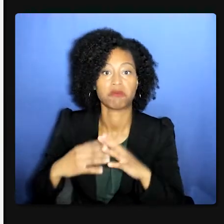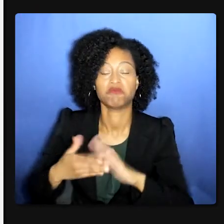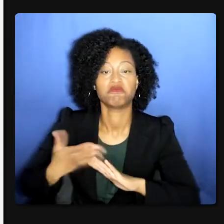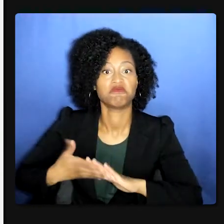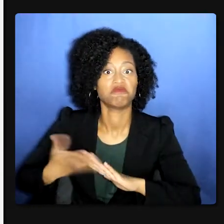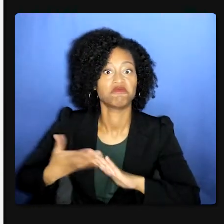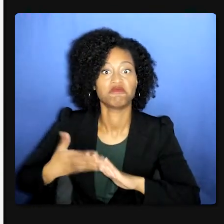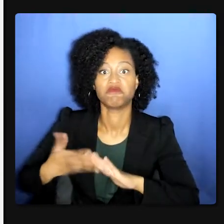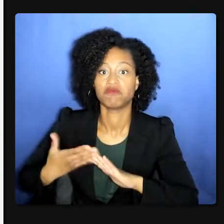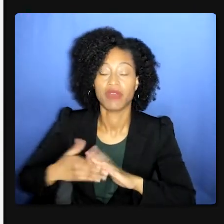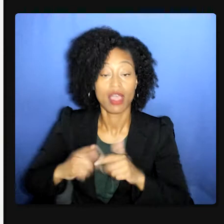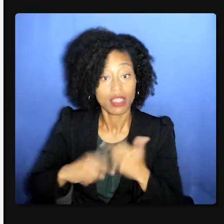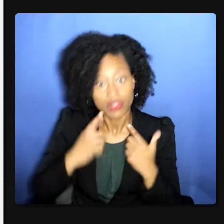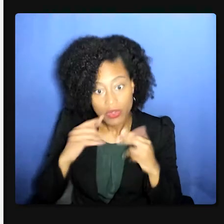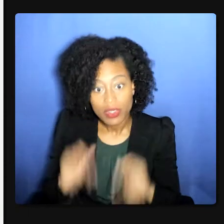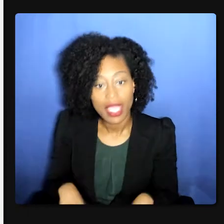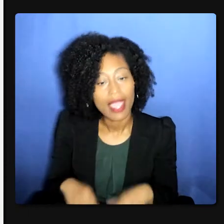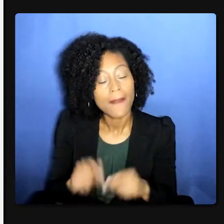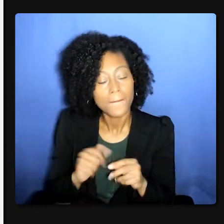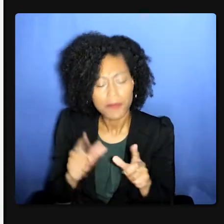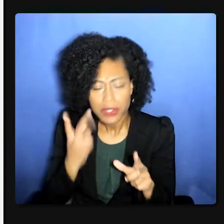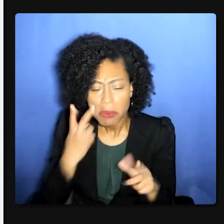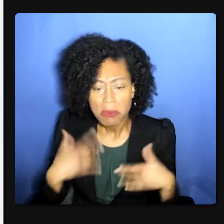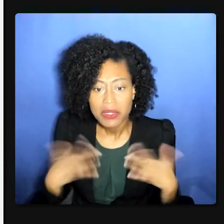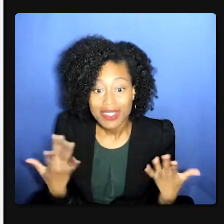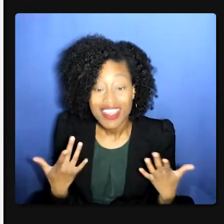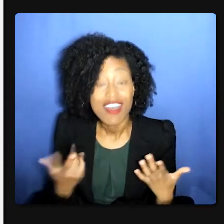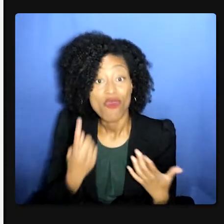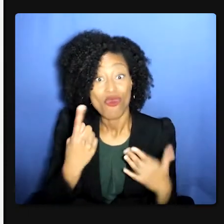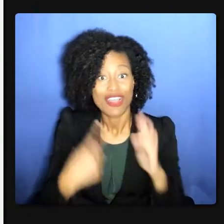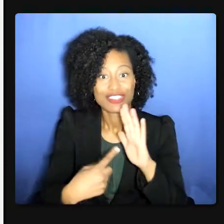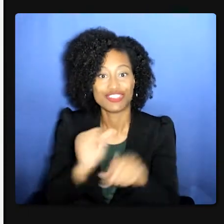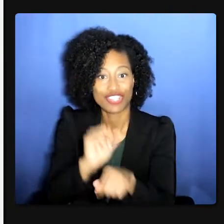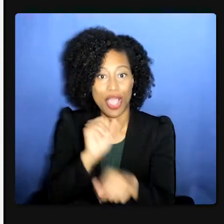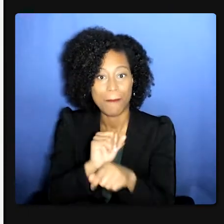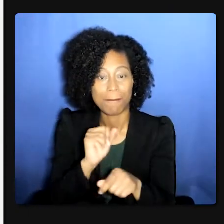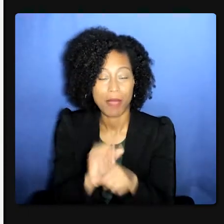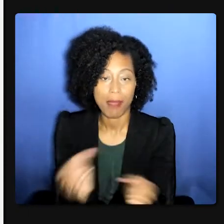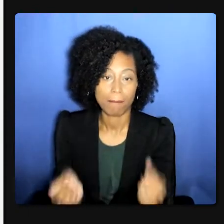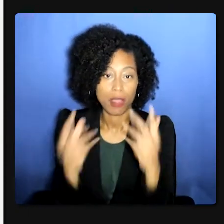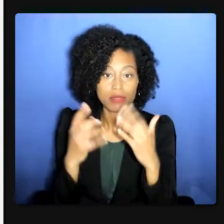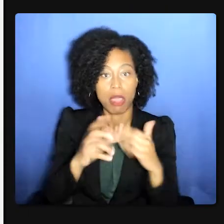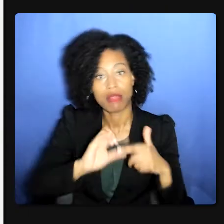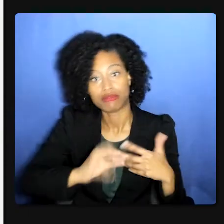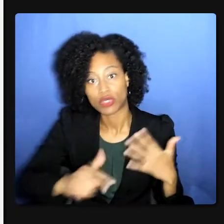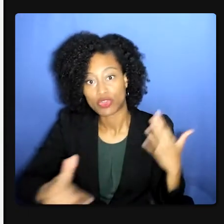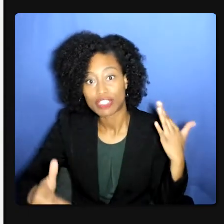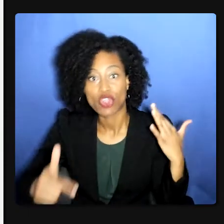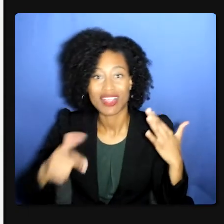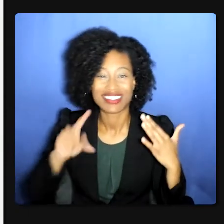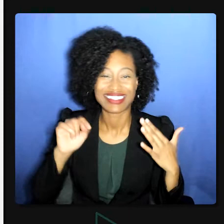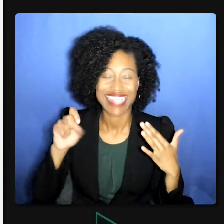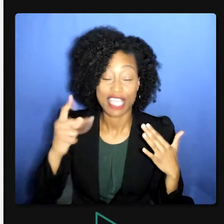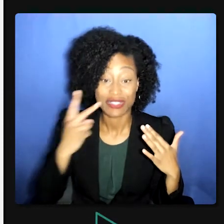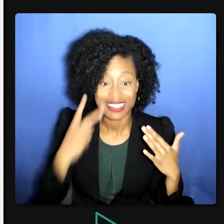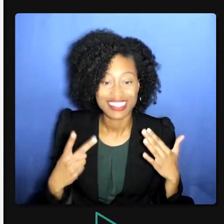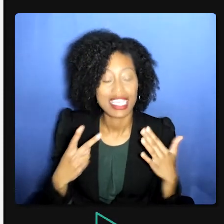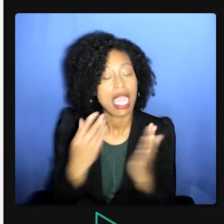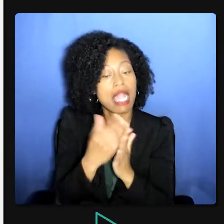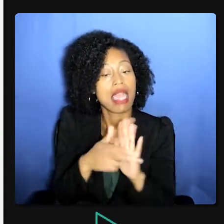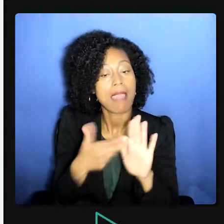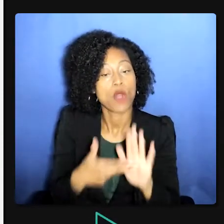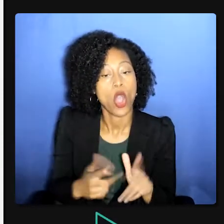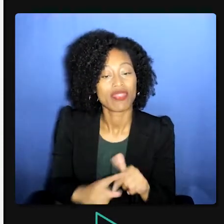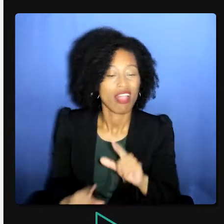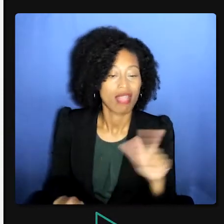pipeline information to see what's going on. Now, this example pipeline has one job with multiple sequential tasks that you can see labeled on the